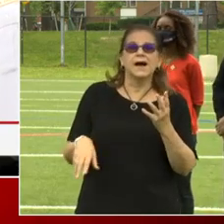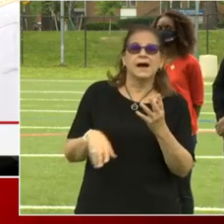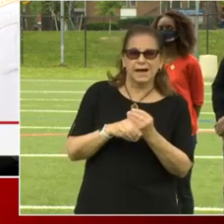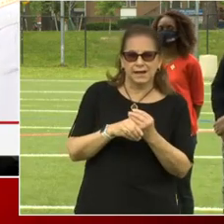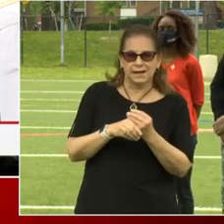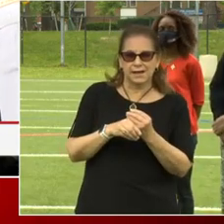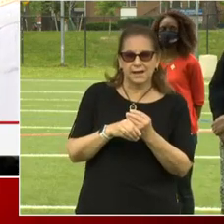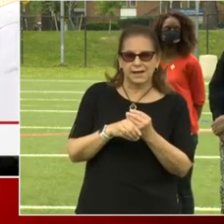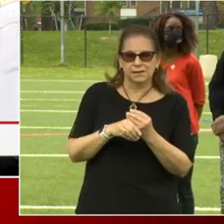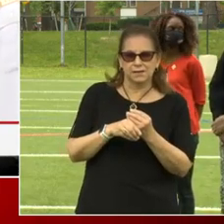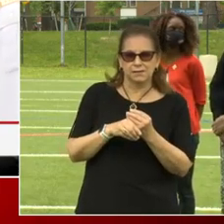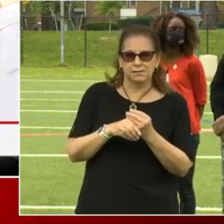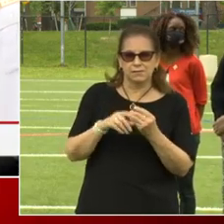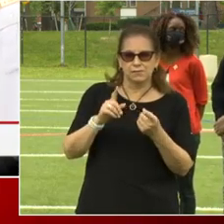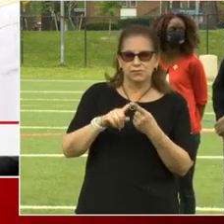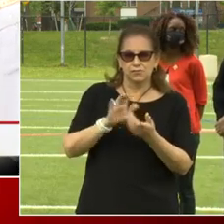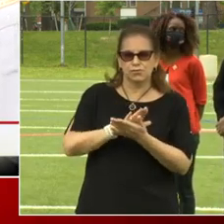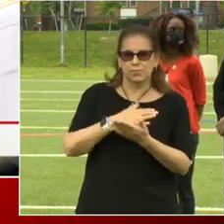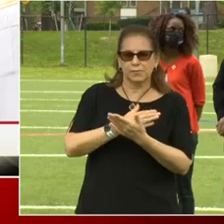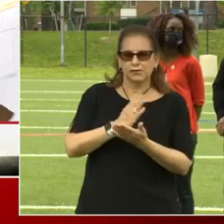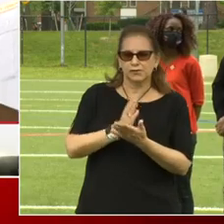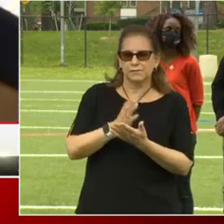schools.